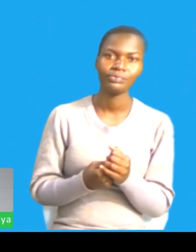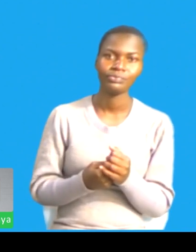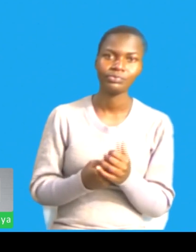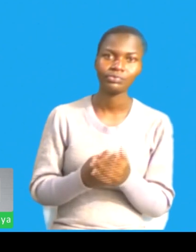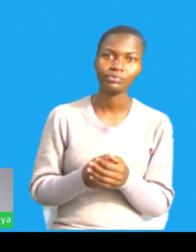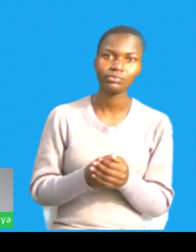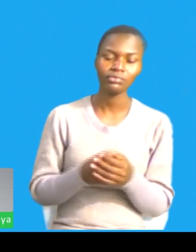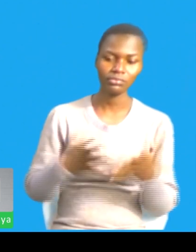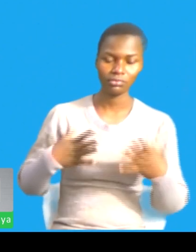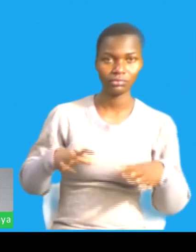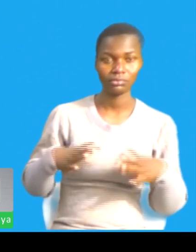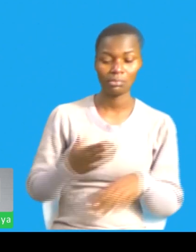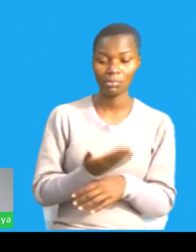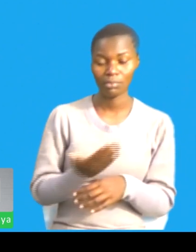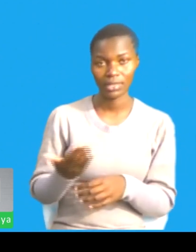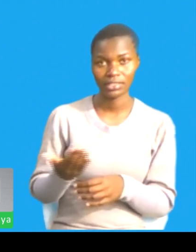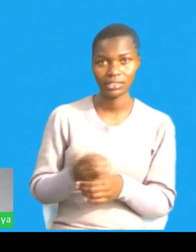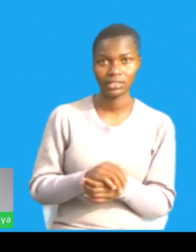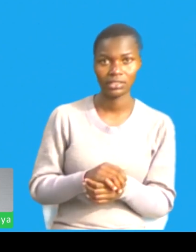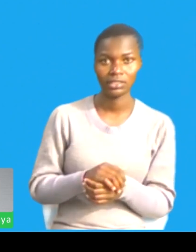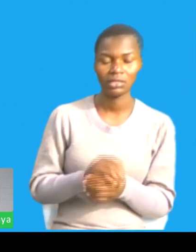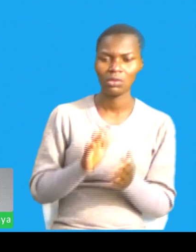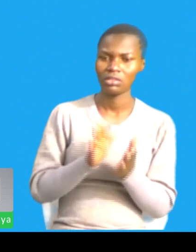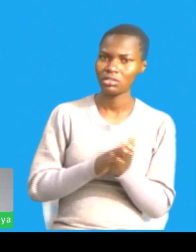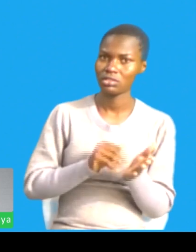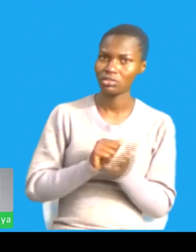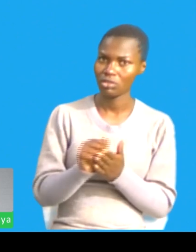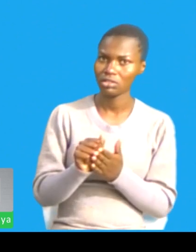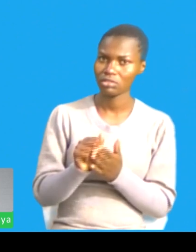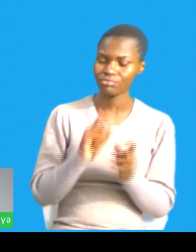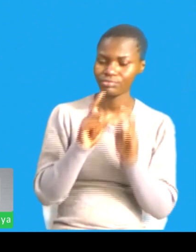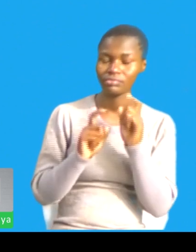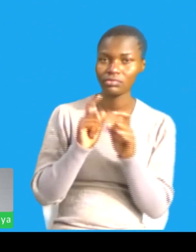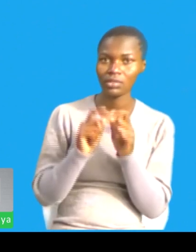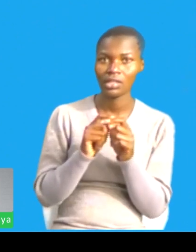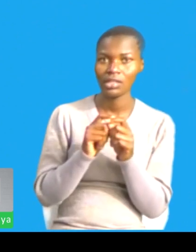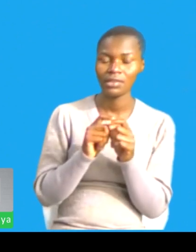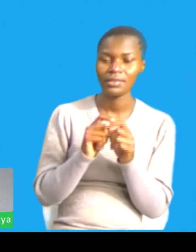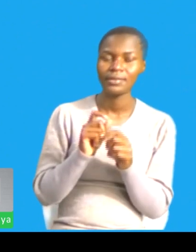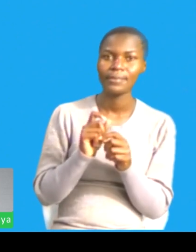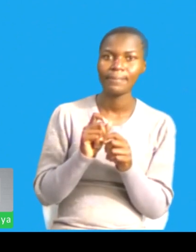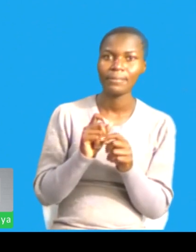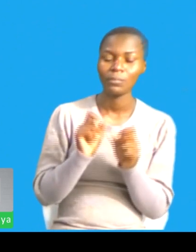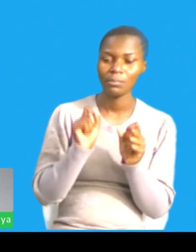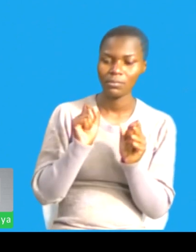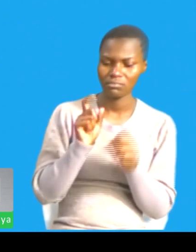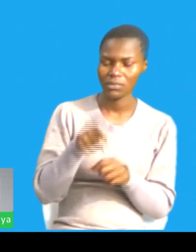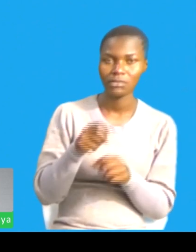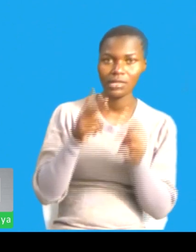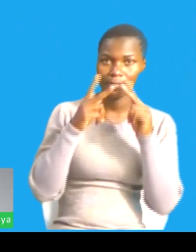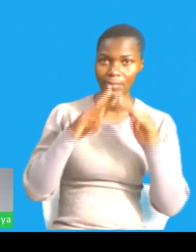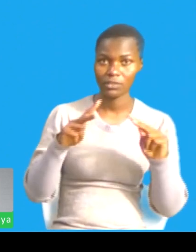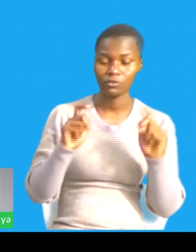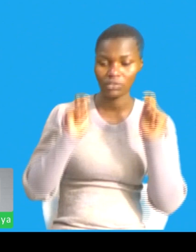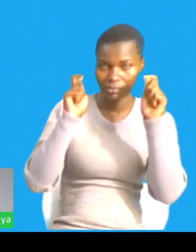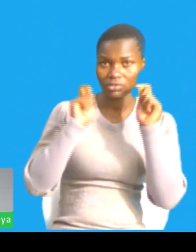People's property, were they destroyed? This was supposed to be a peaceful demonstration. Did you take